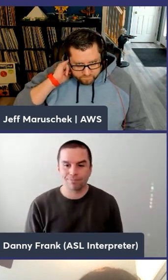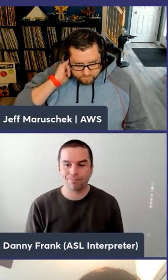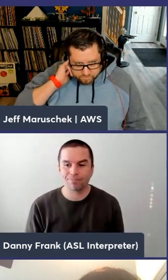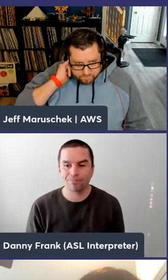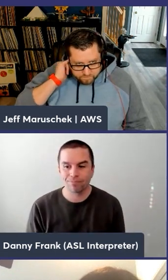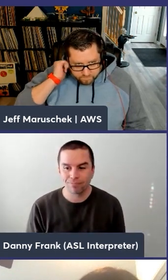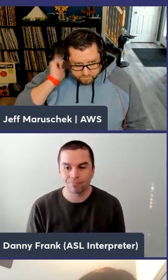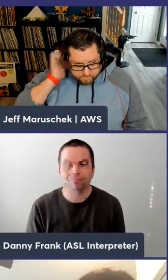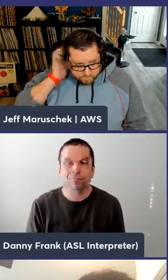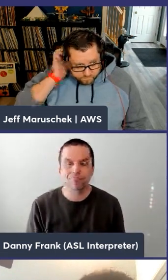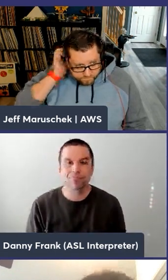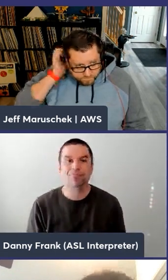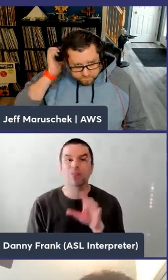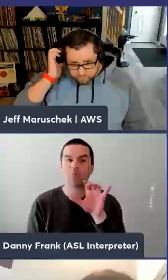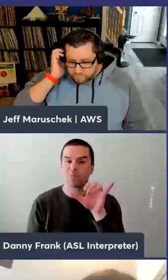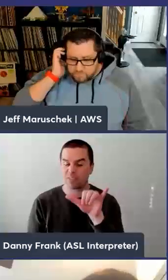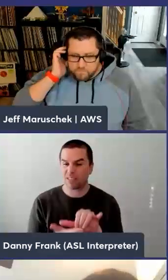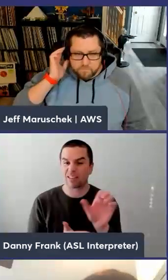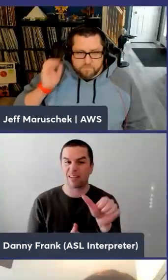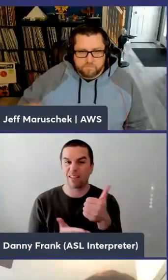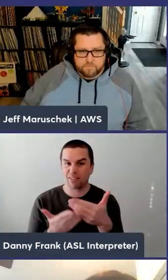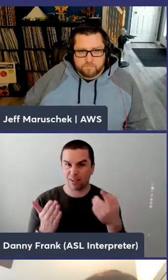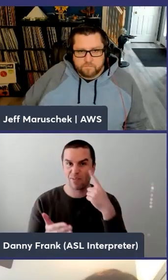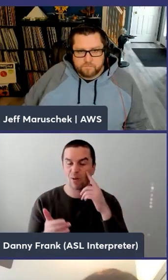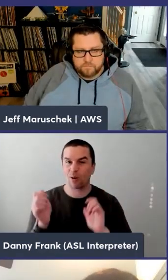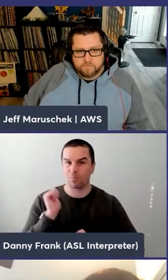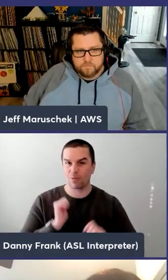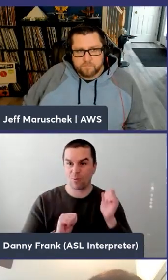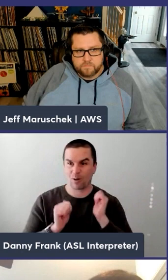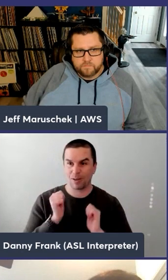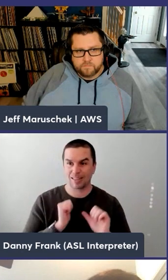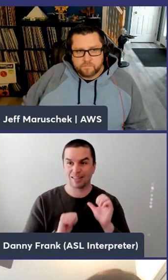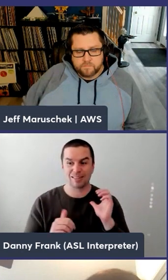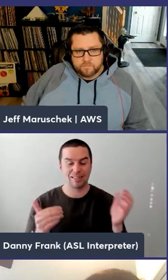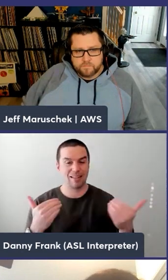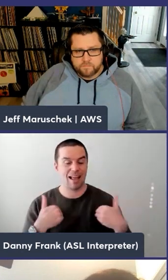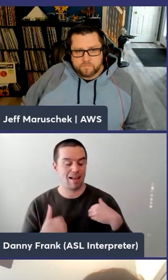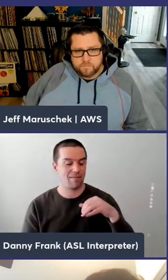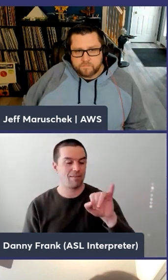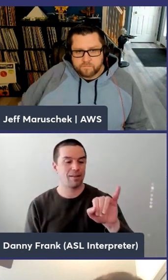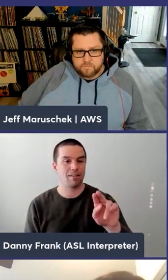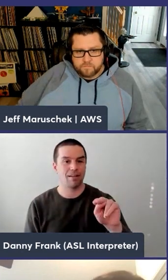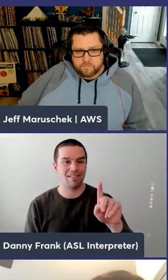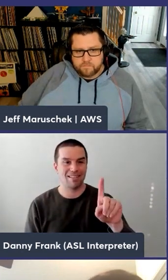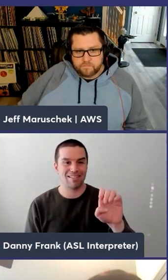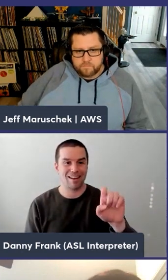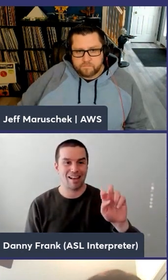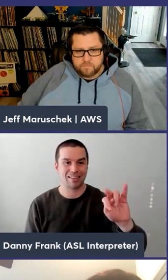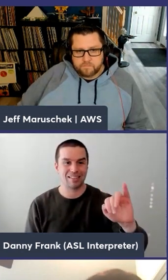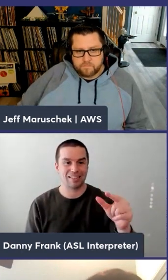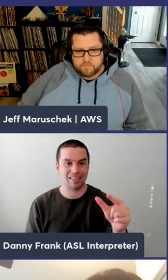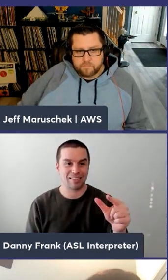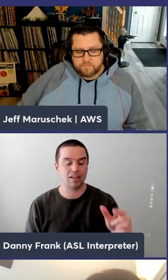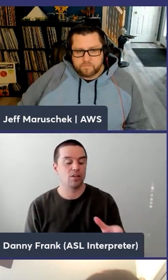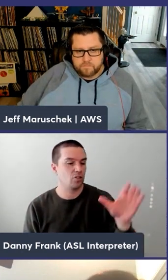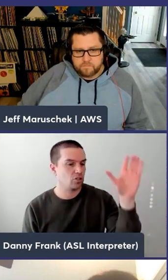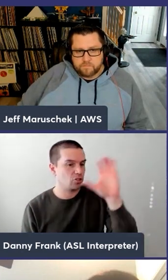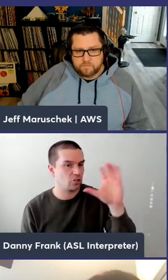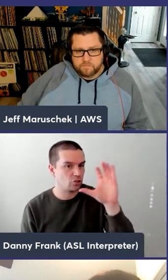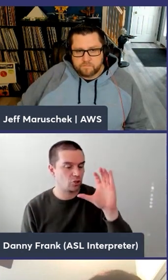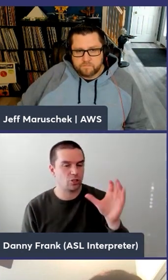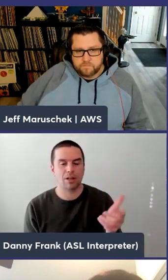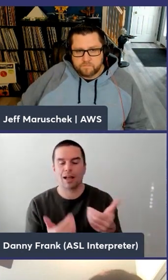So that's another thing for performance is, having indexing and search on two separate, pieces of compute